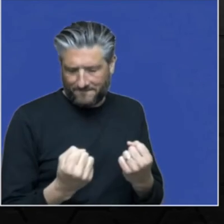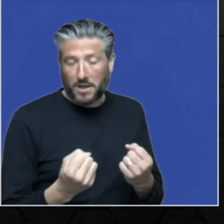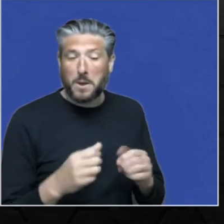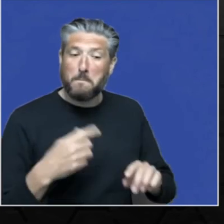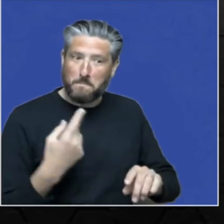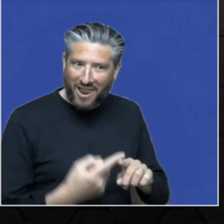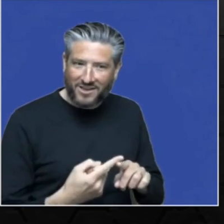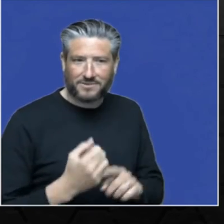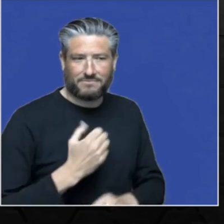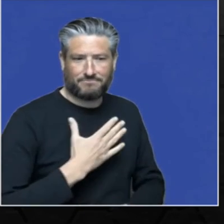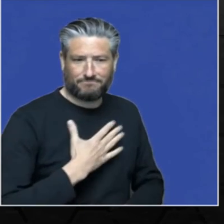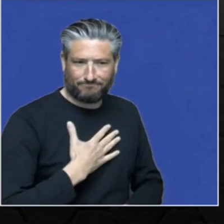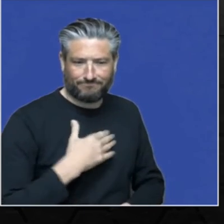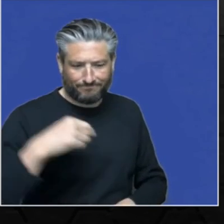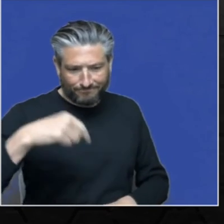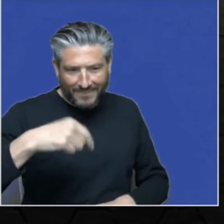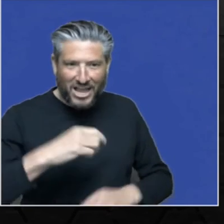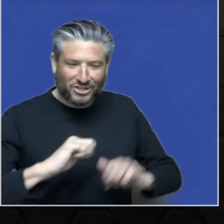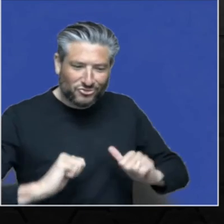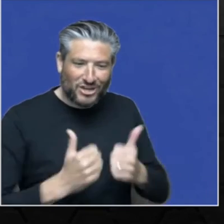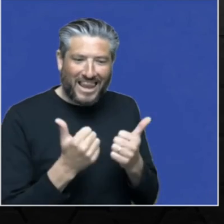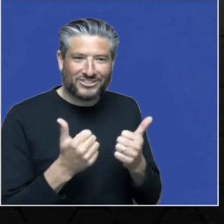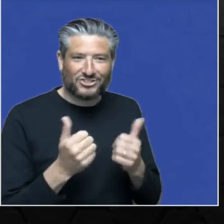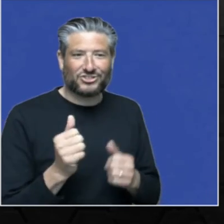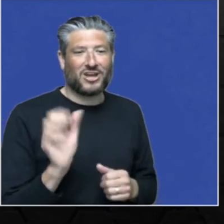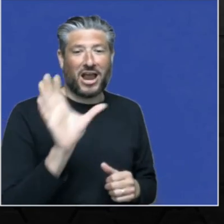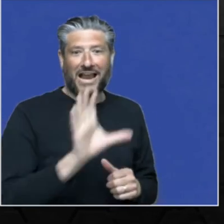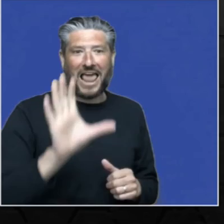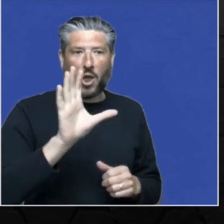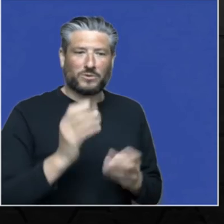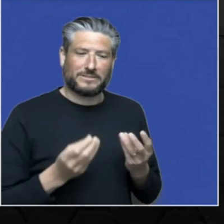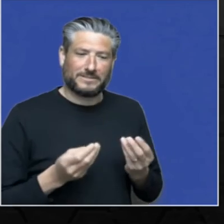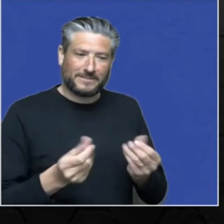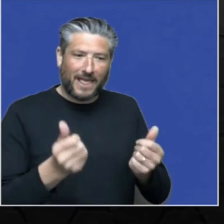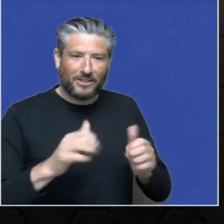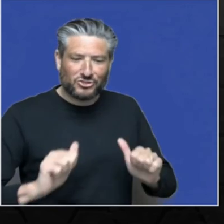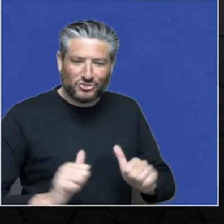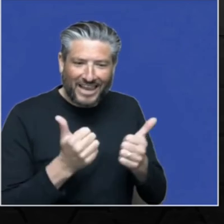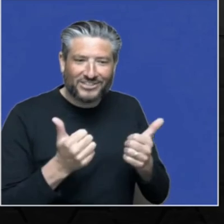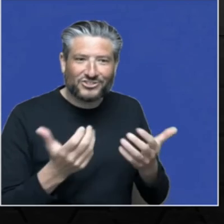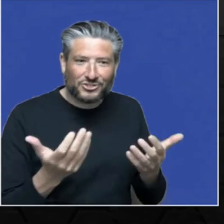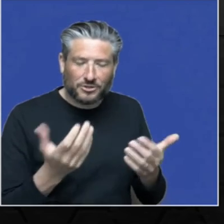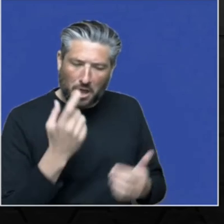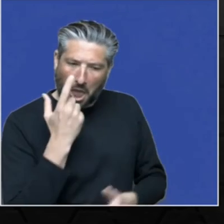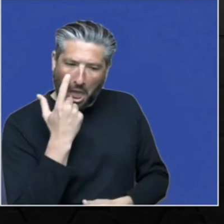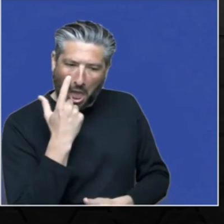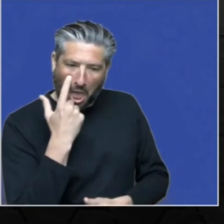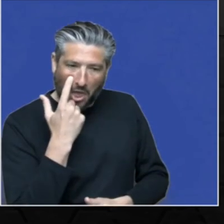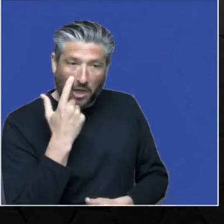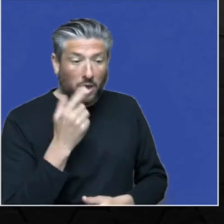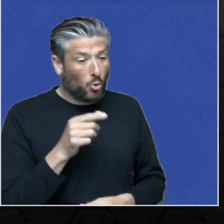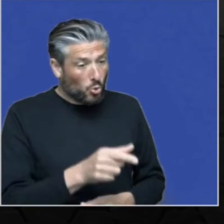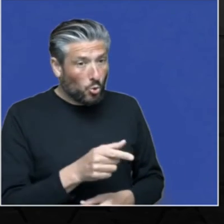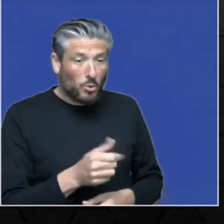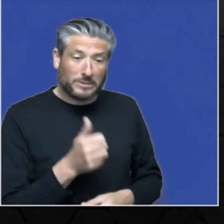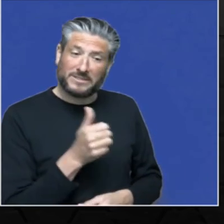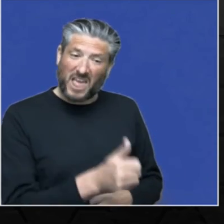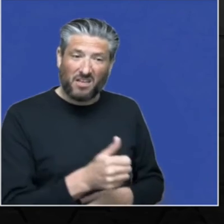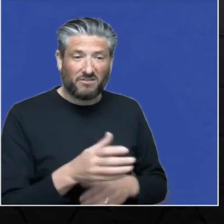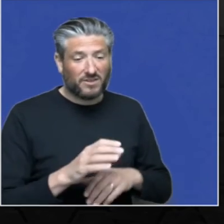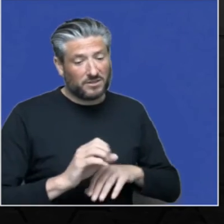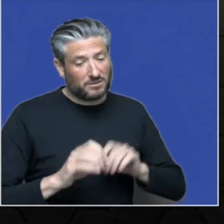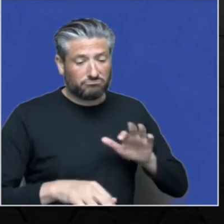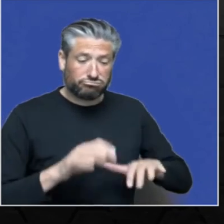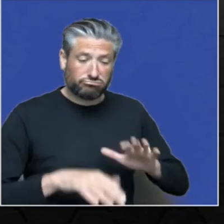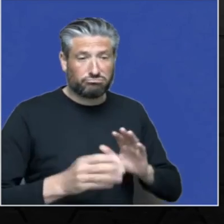the same time. So maybe you can give your thoughts on this as well, like learning while contributing and learning while making projects, taking part in these